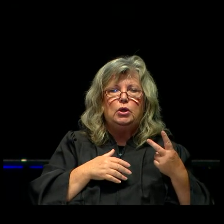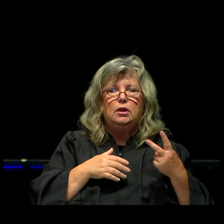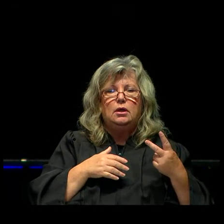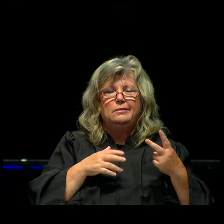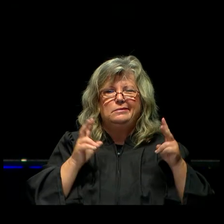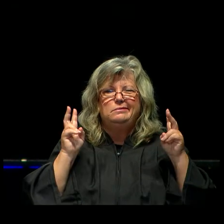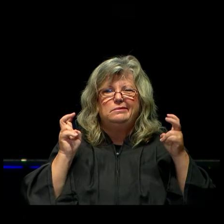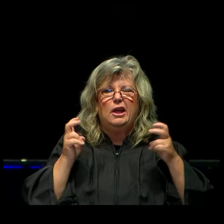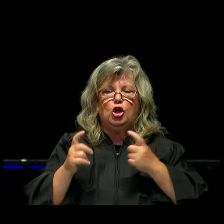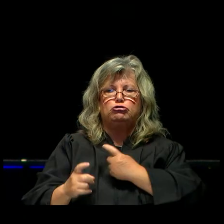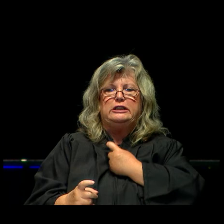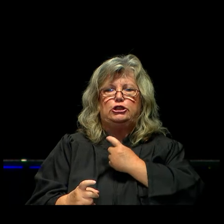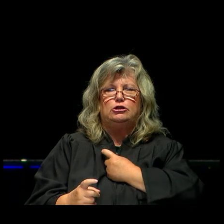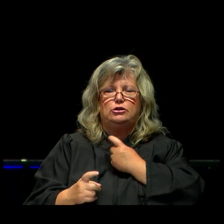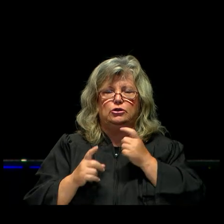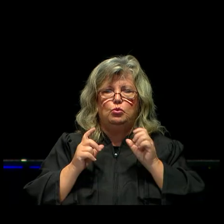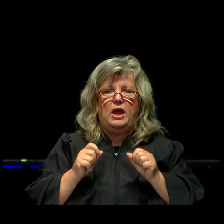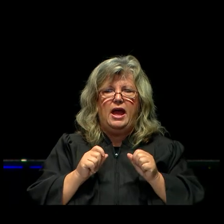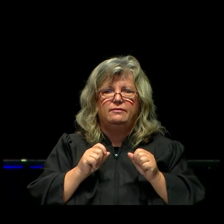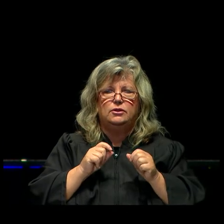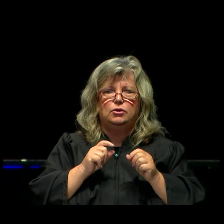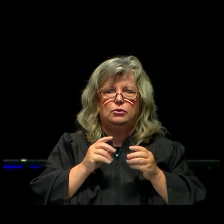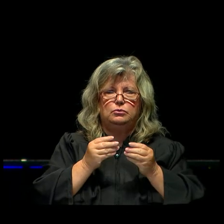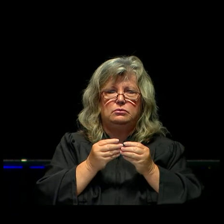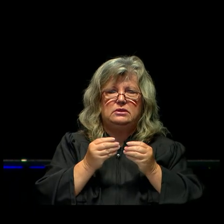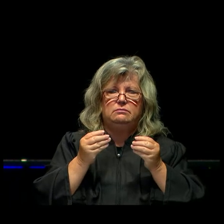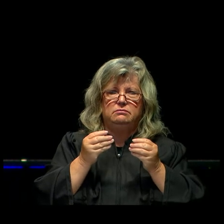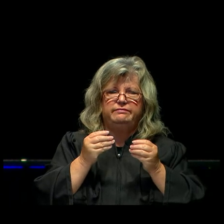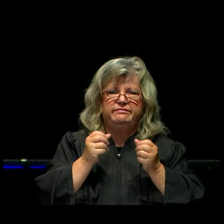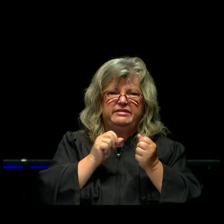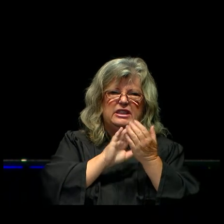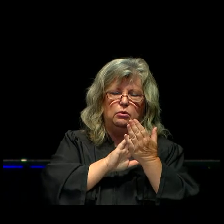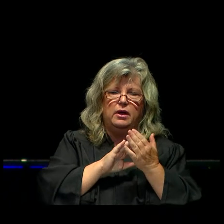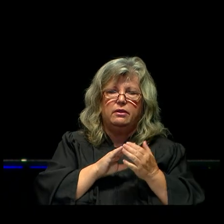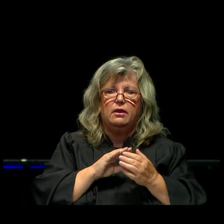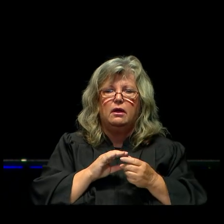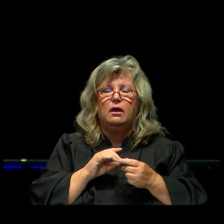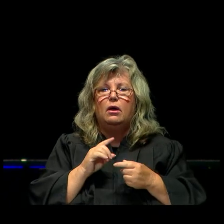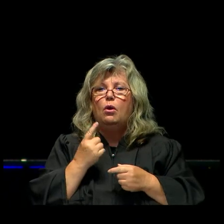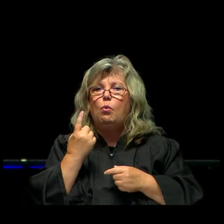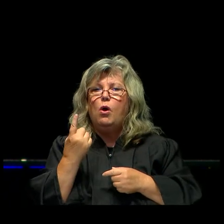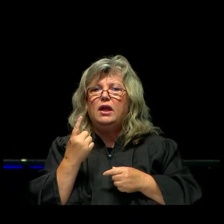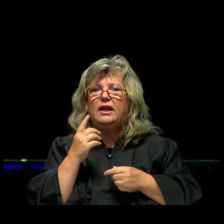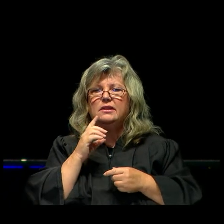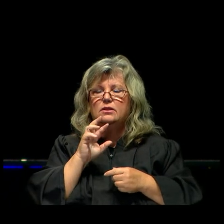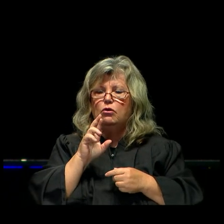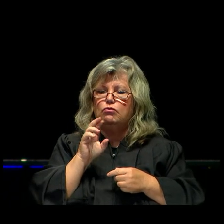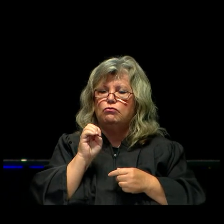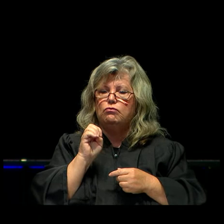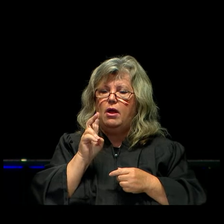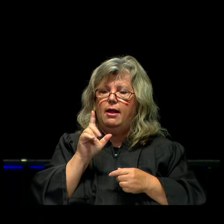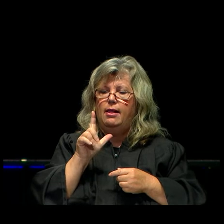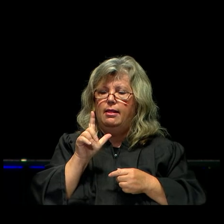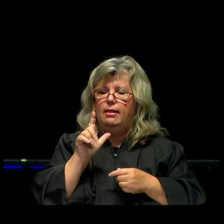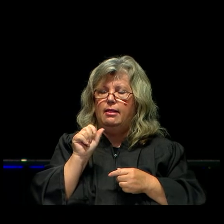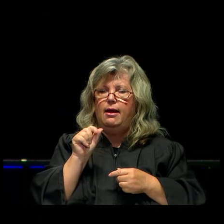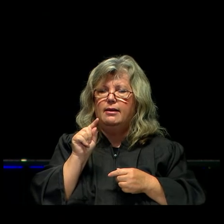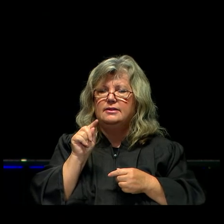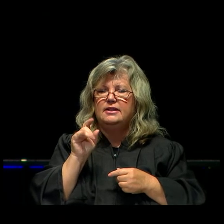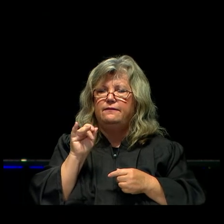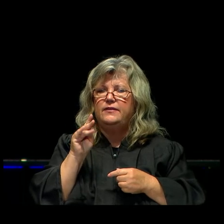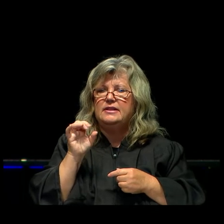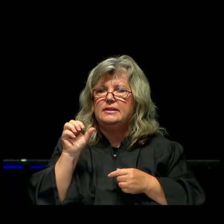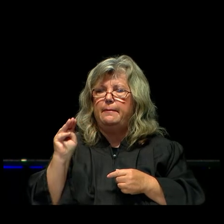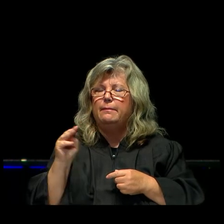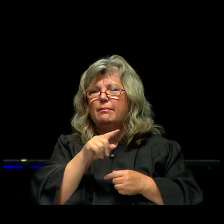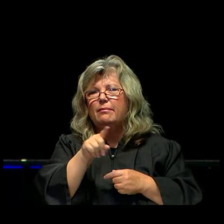now that I hope that you can help alleviate. And one of them is relativism. Relativism is something that